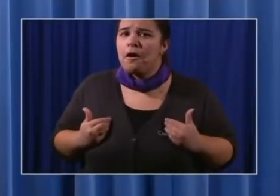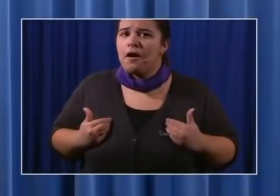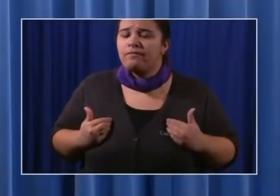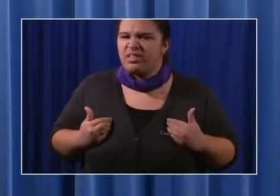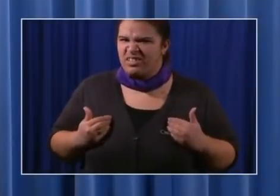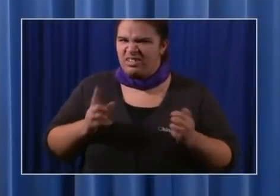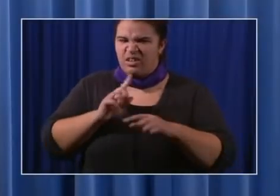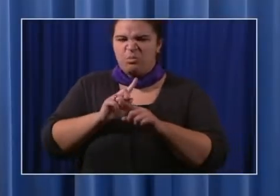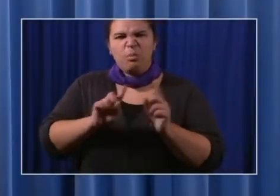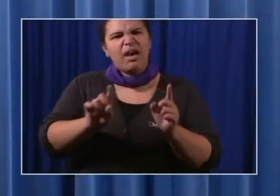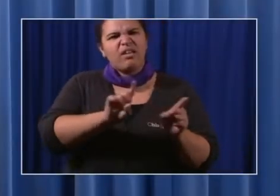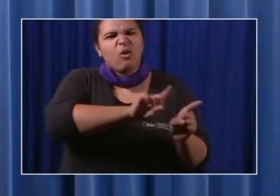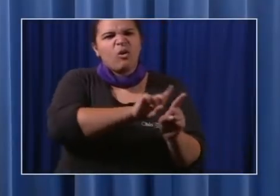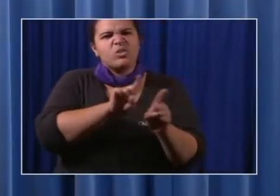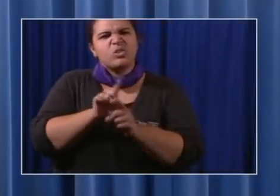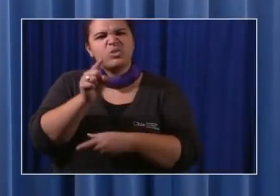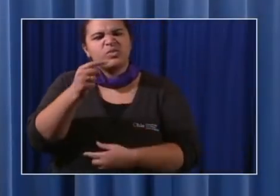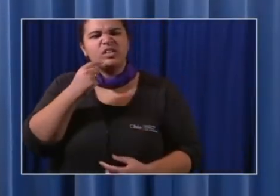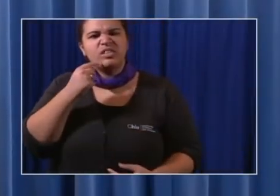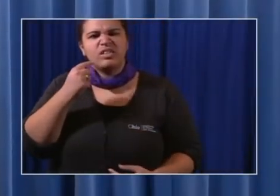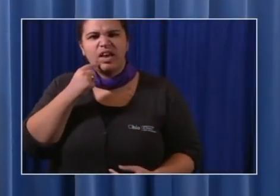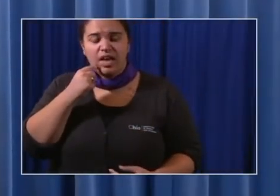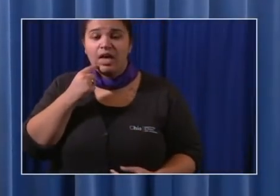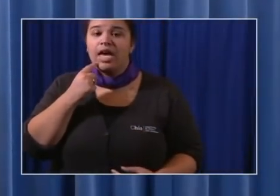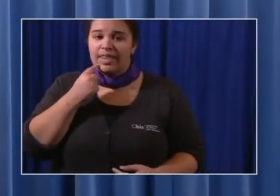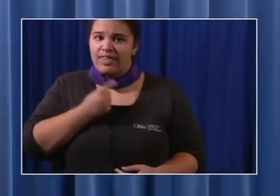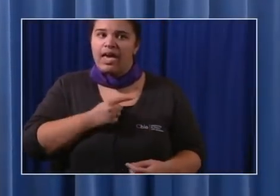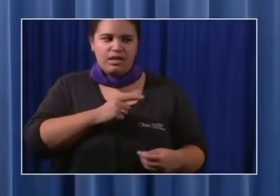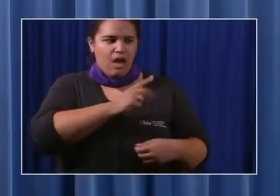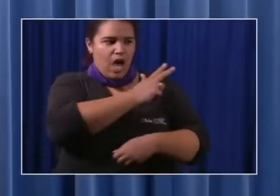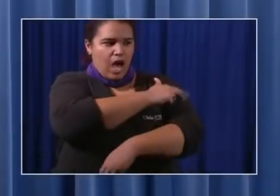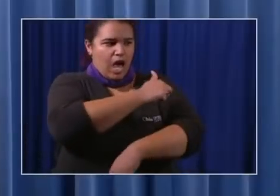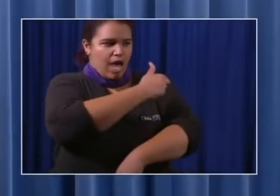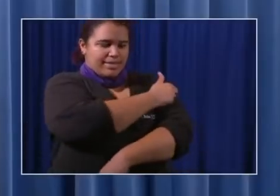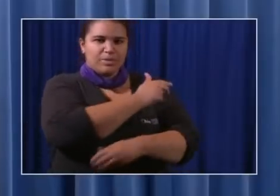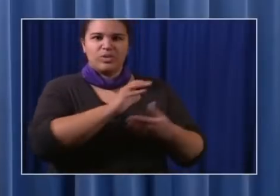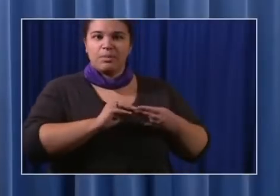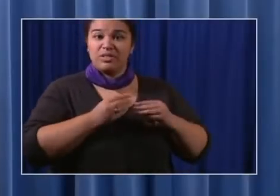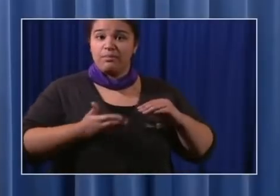hospitals. I'm wondering, at what point are hospitals not okay?